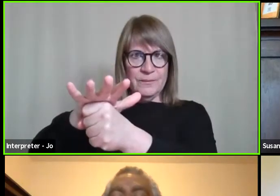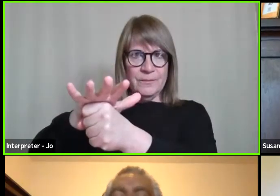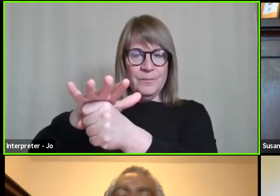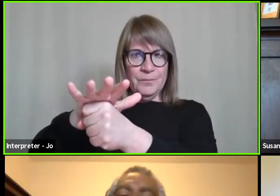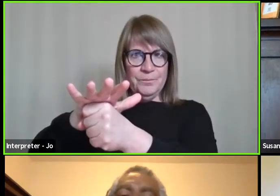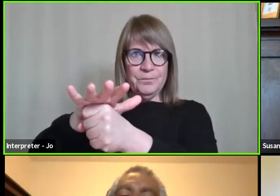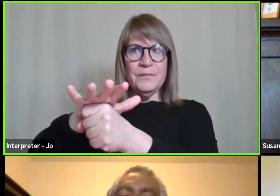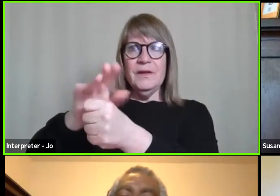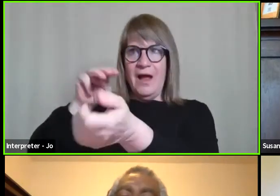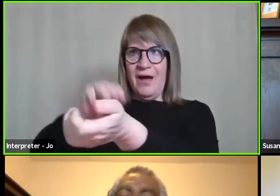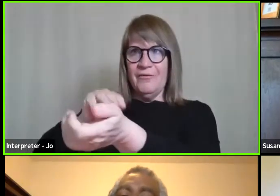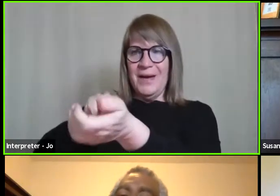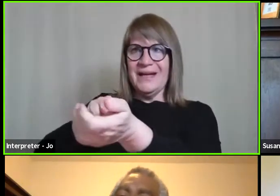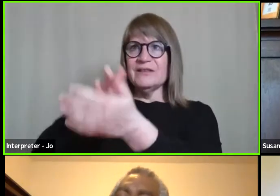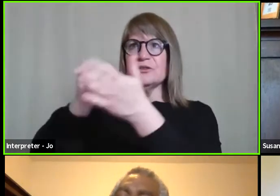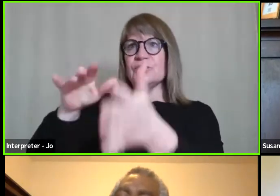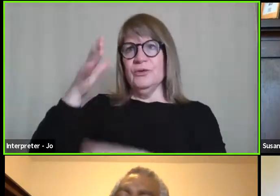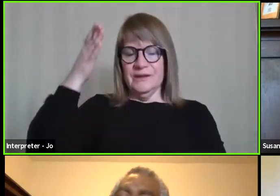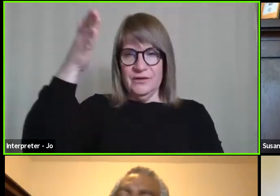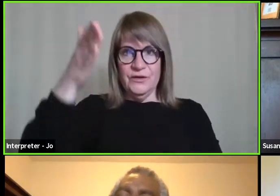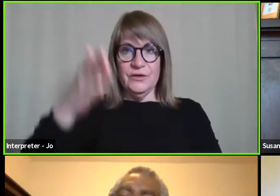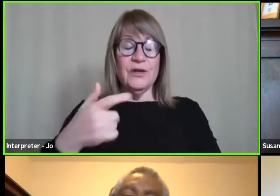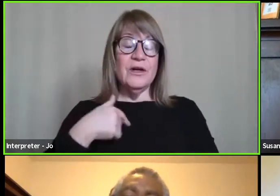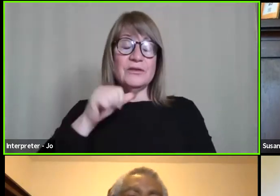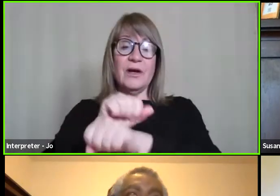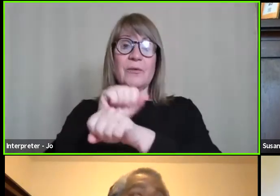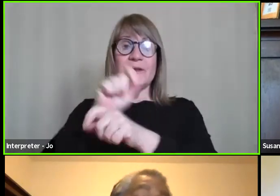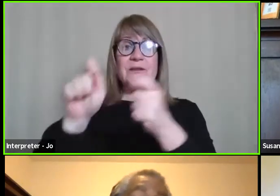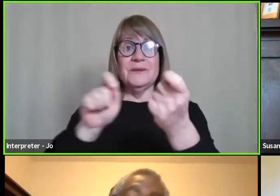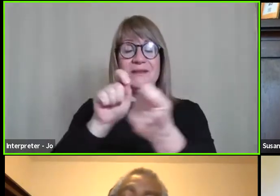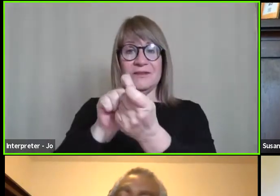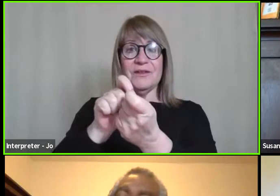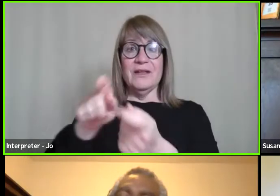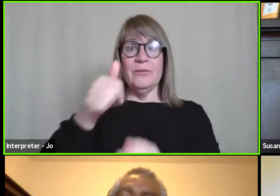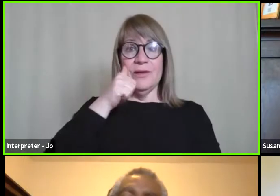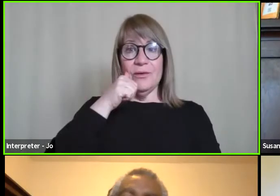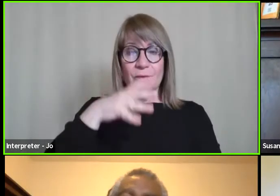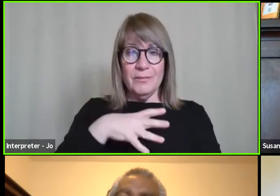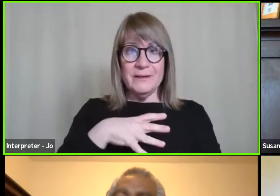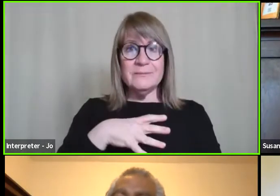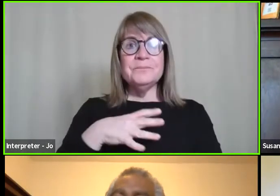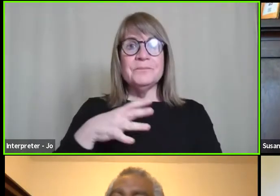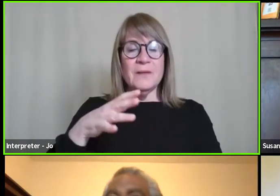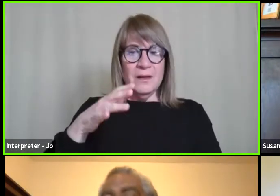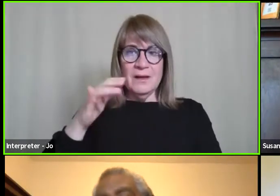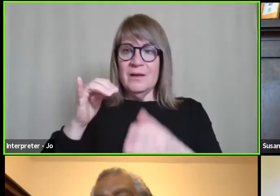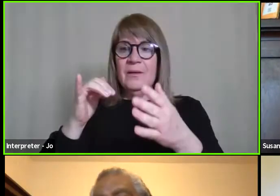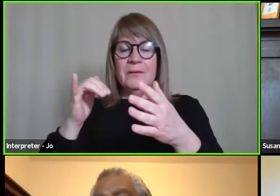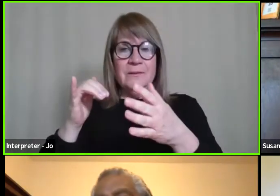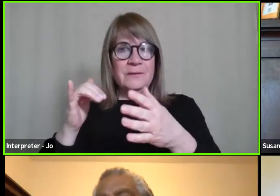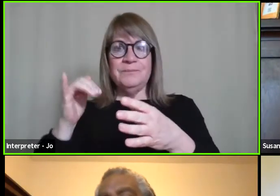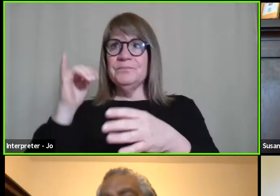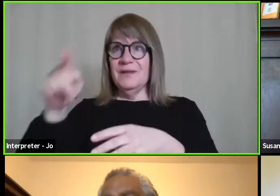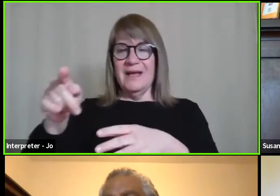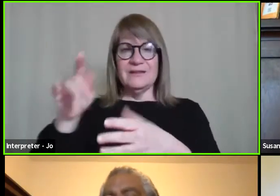wickwear and a number of her colleagues to develop a medical ethics course which was interdisciplinary so it included english history but also the science